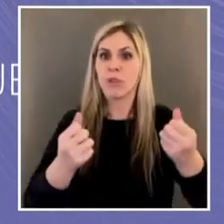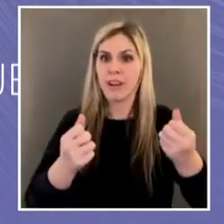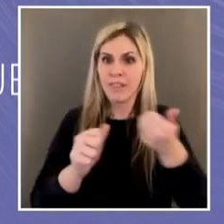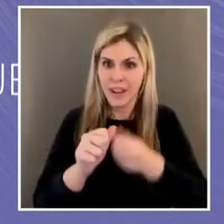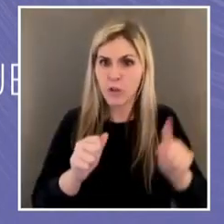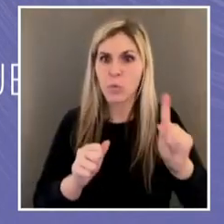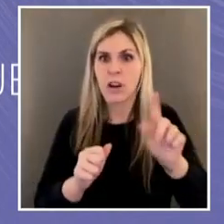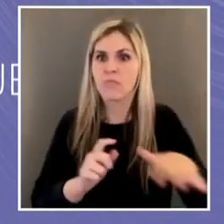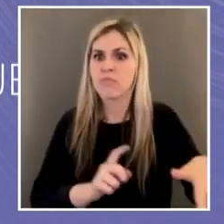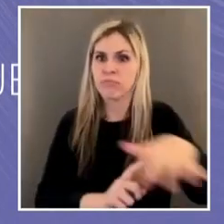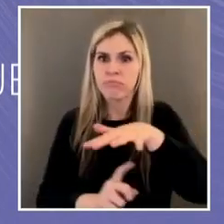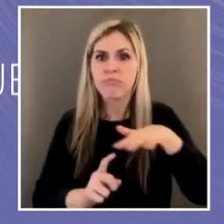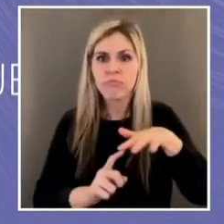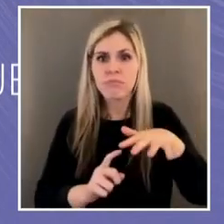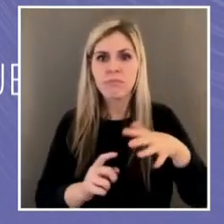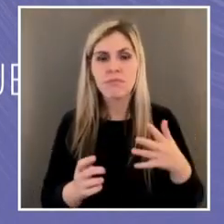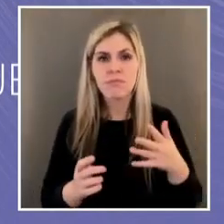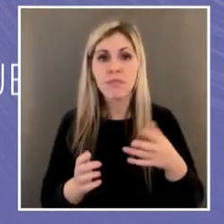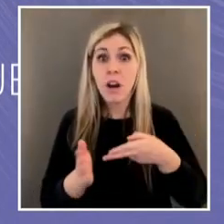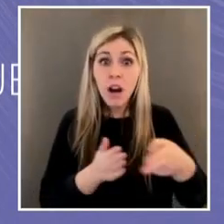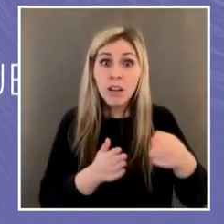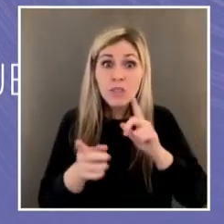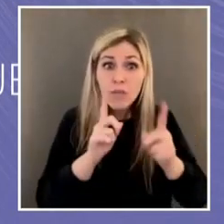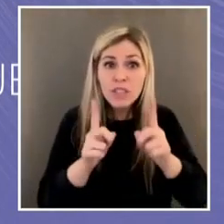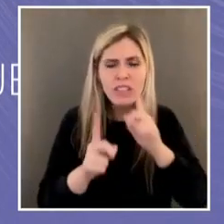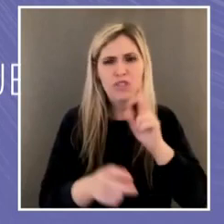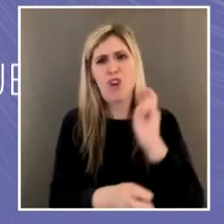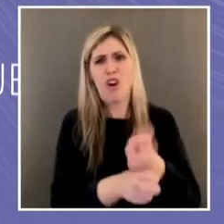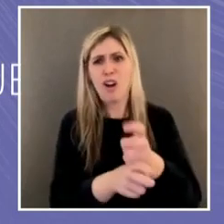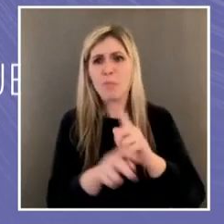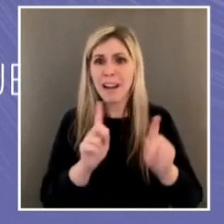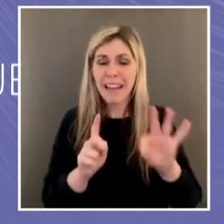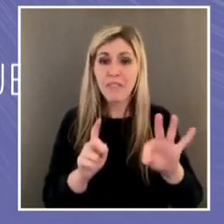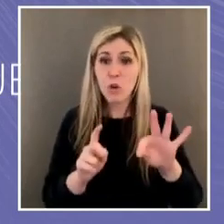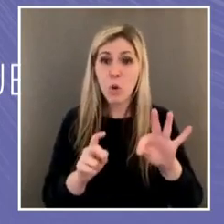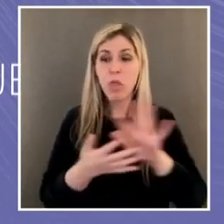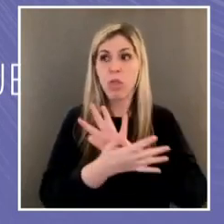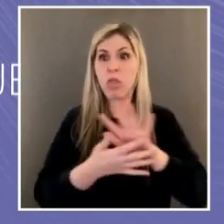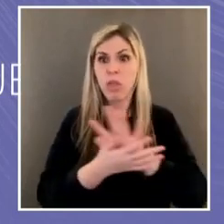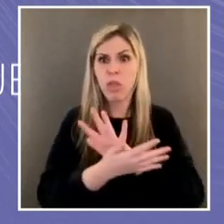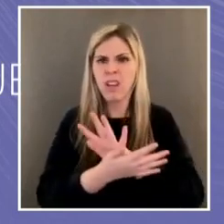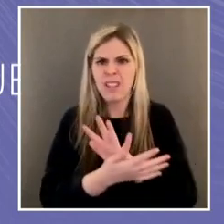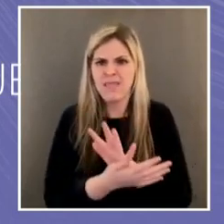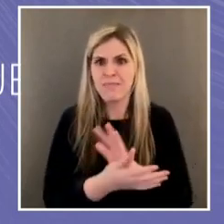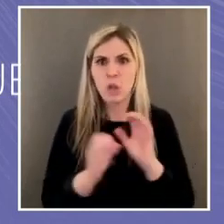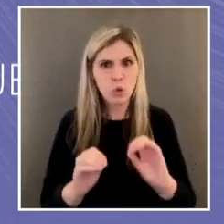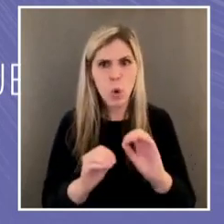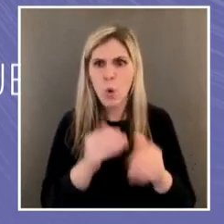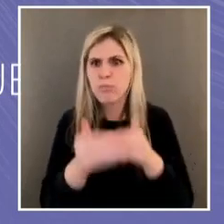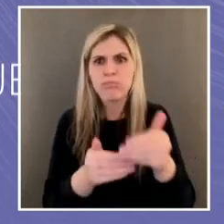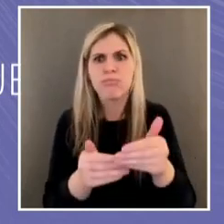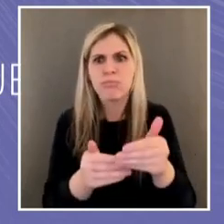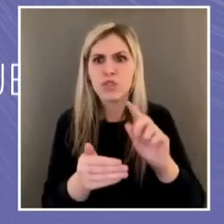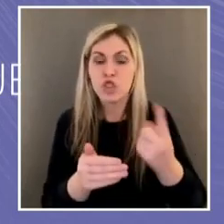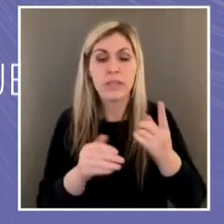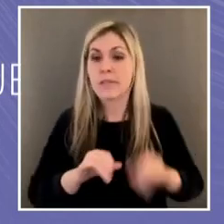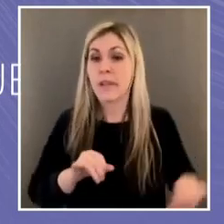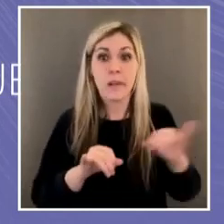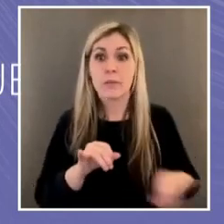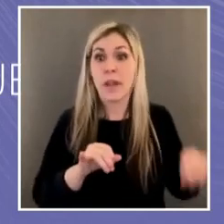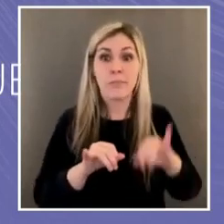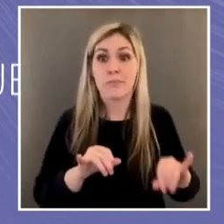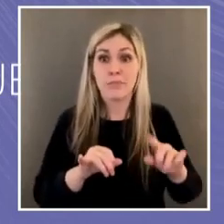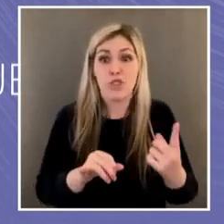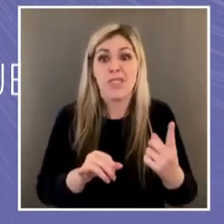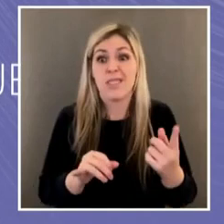Honest conversations are hard, but without them, nothing gets done, and we end up in the same place we started, just a little poorer and a little